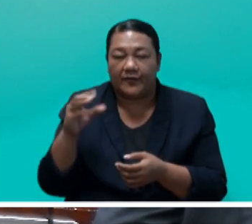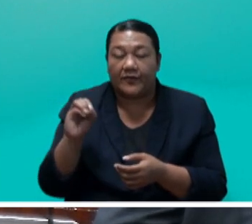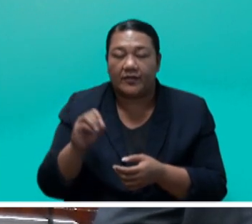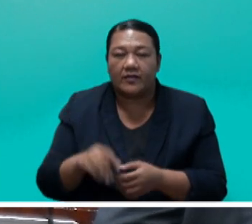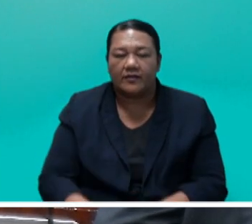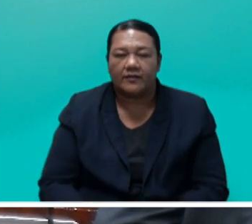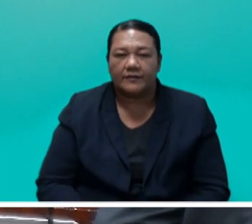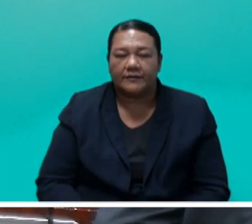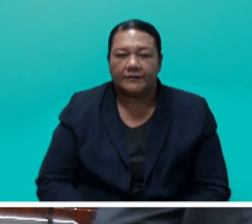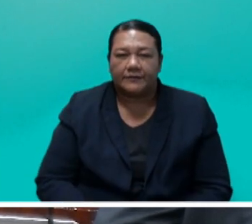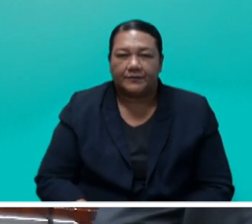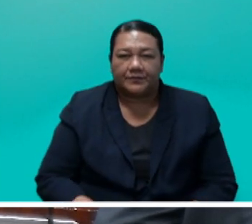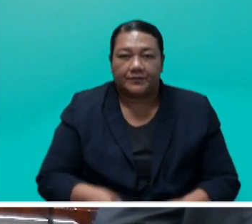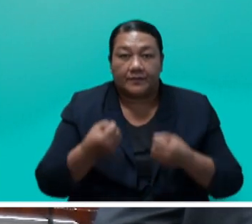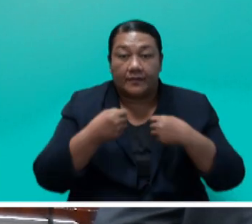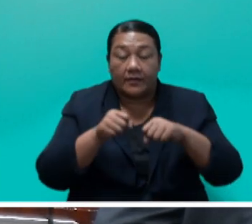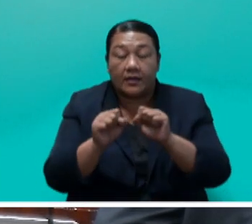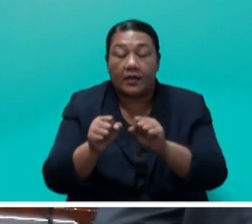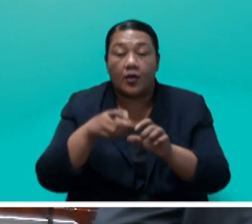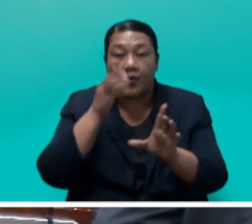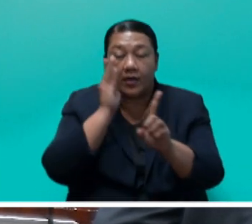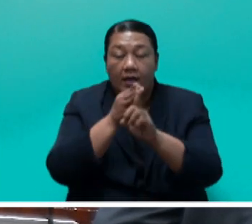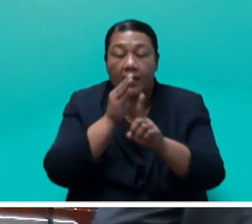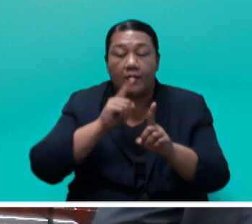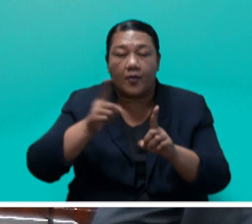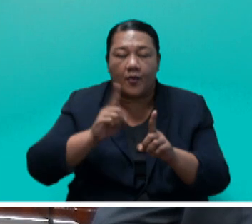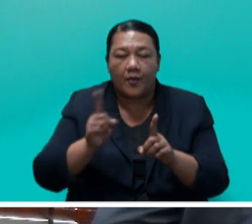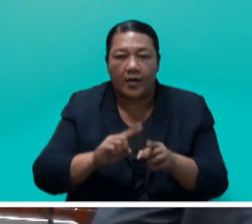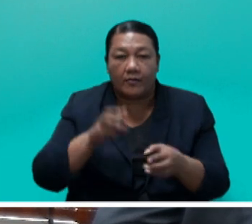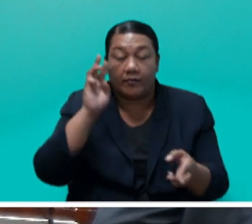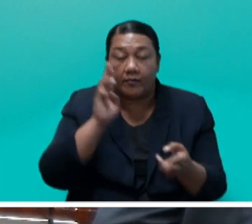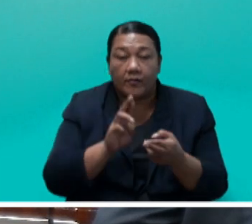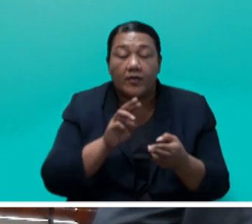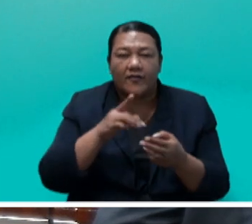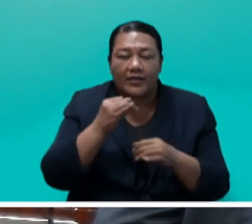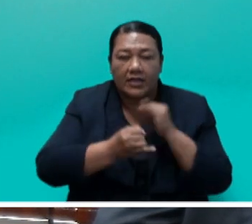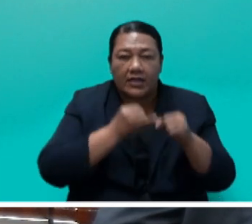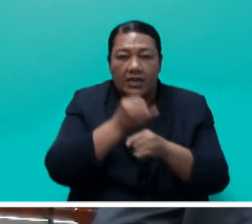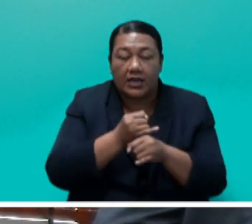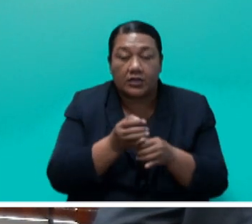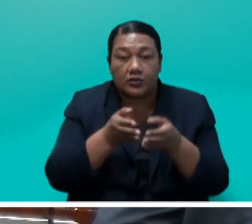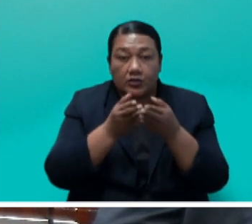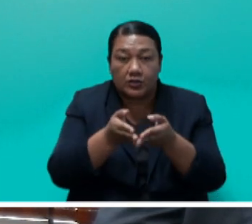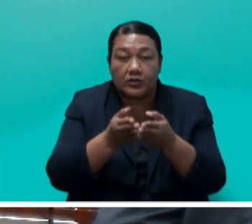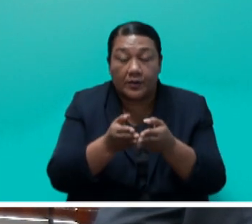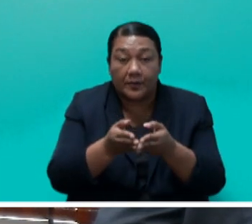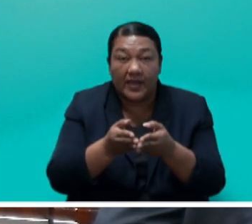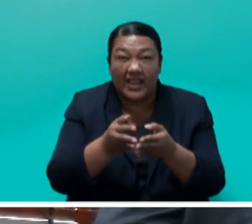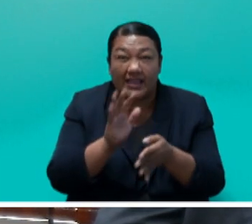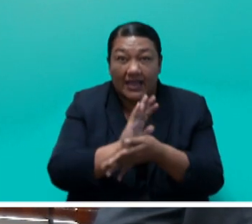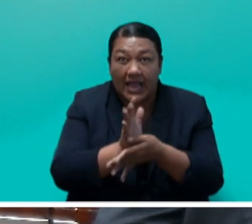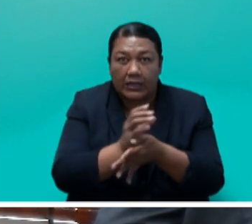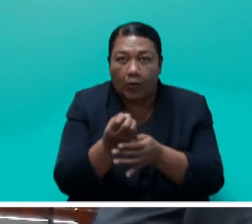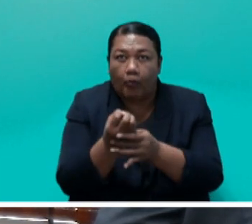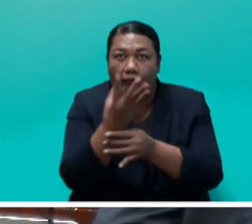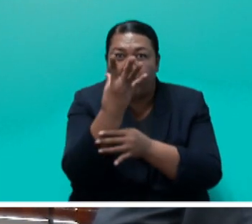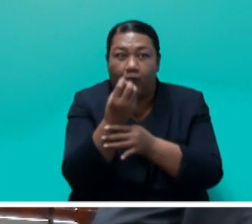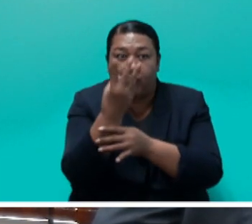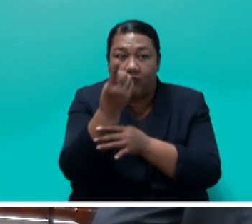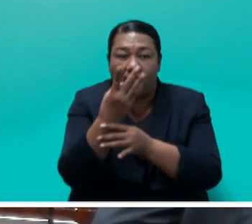Moreover, the strategy aims for the total GHG emissions from international shipping to be reduced by at least 50% by